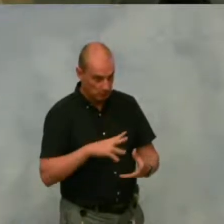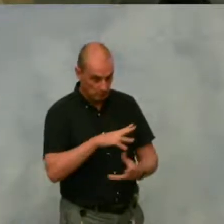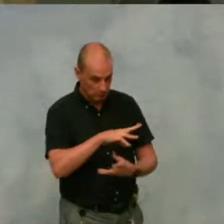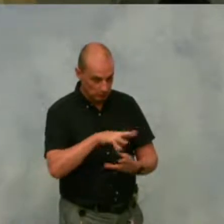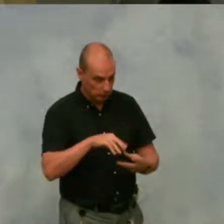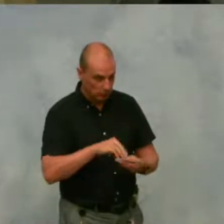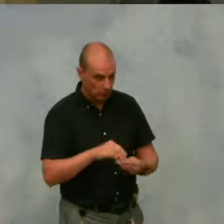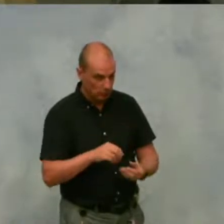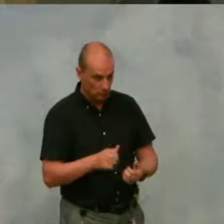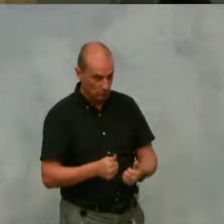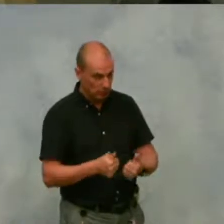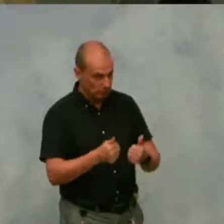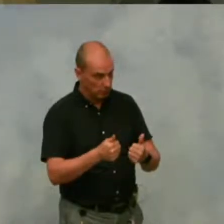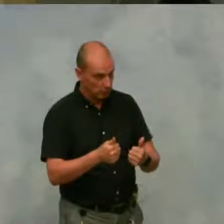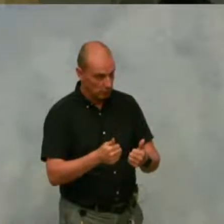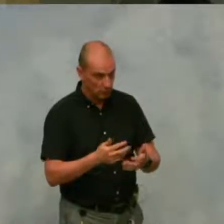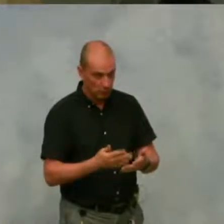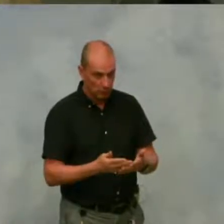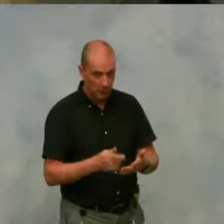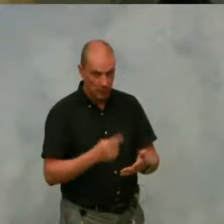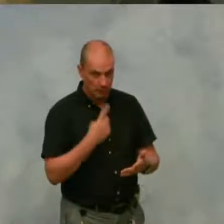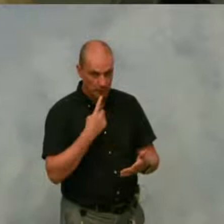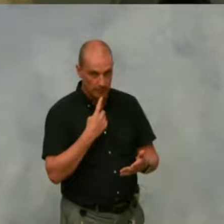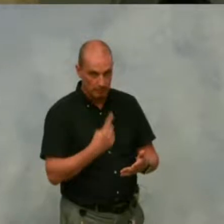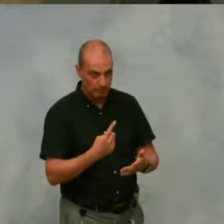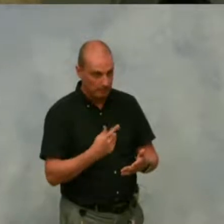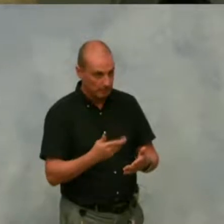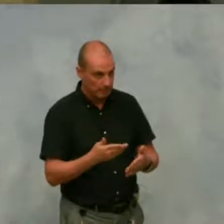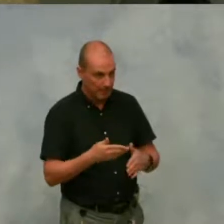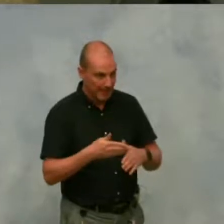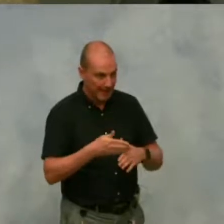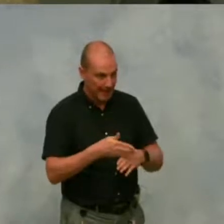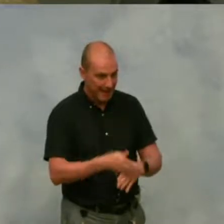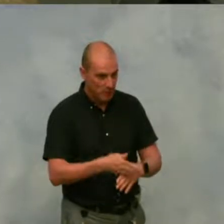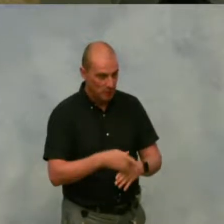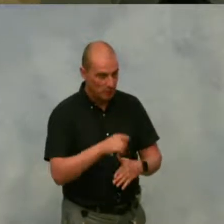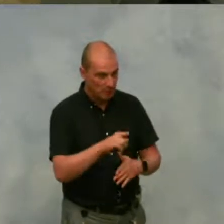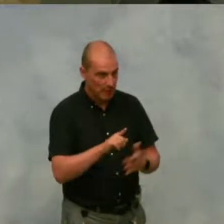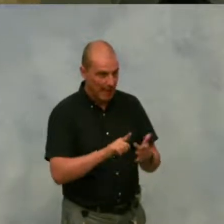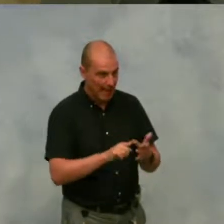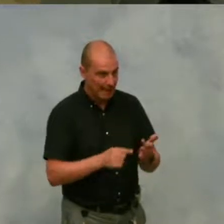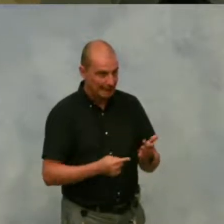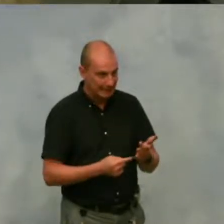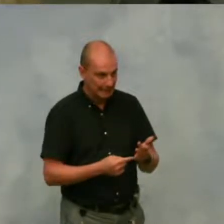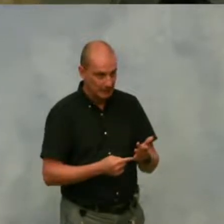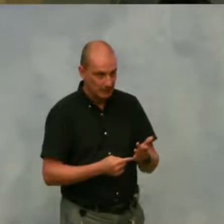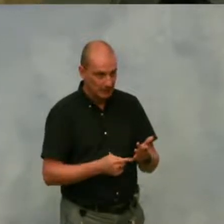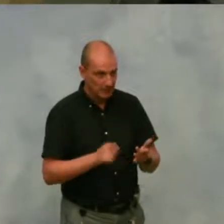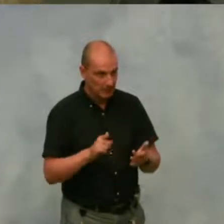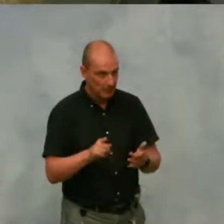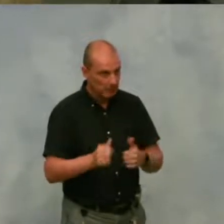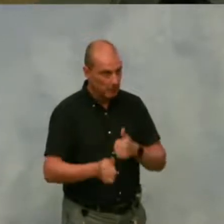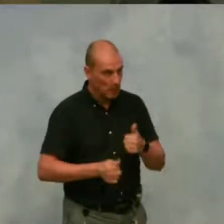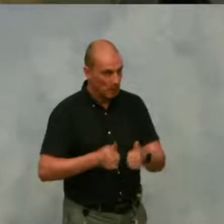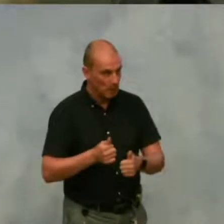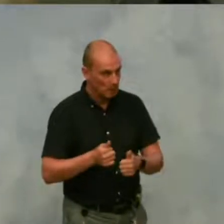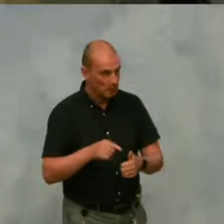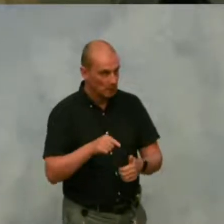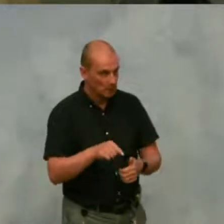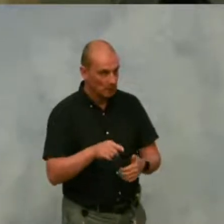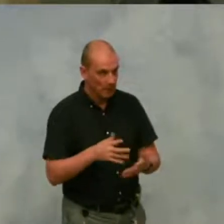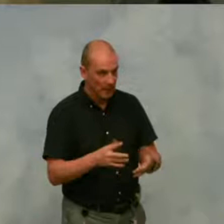And can I say, what an amazing effort by IT on the PC estate. You